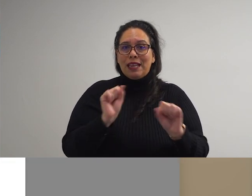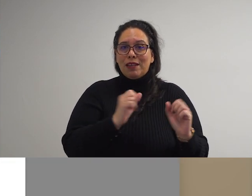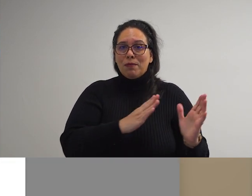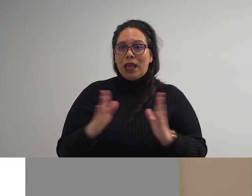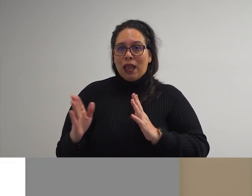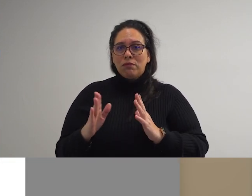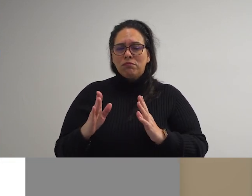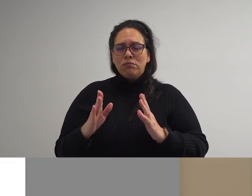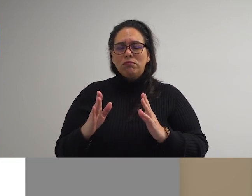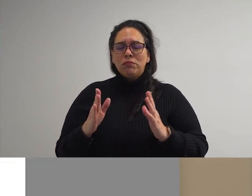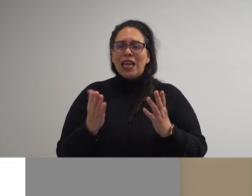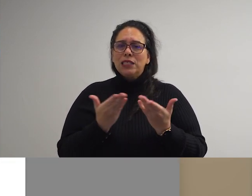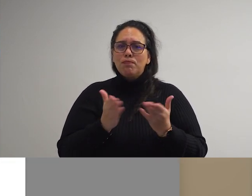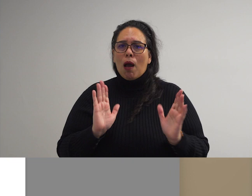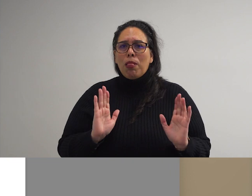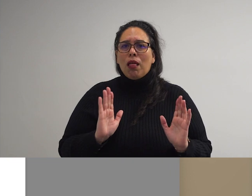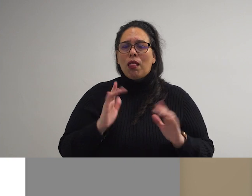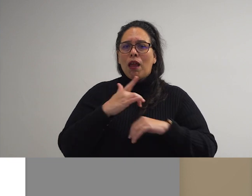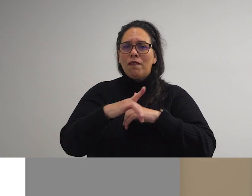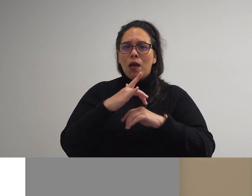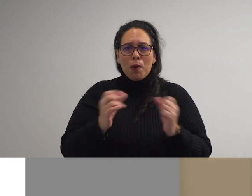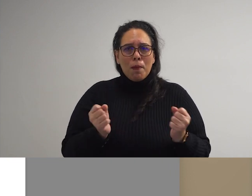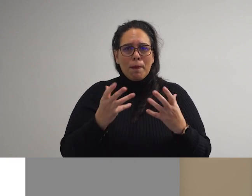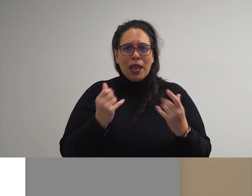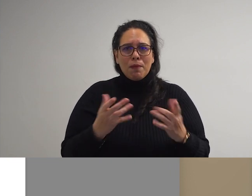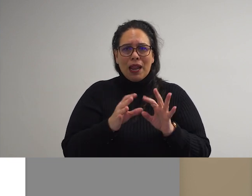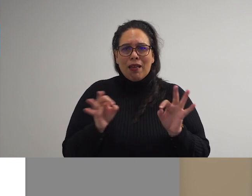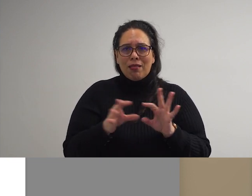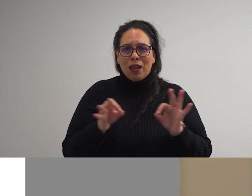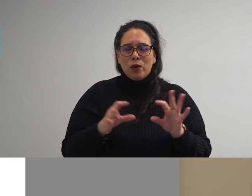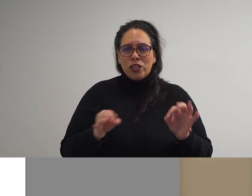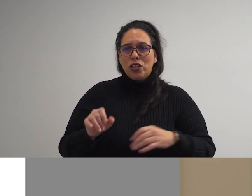publicly available in multiple languages at